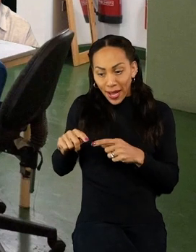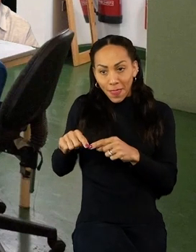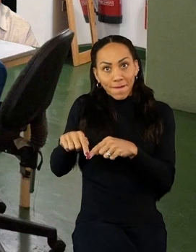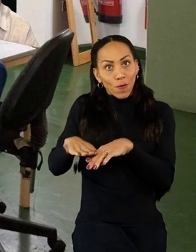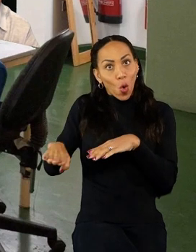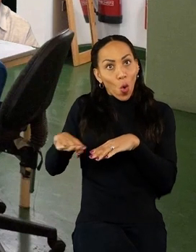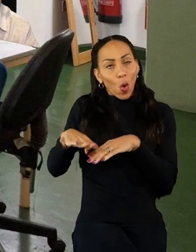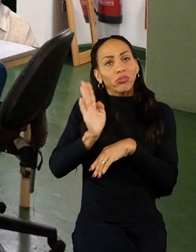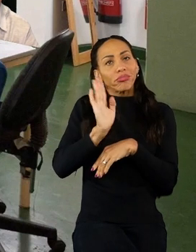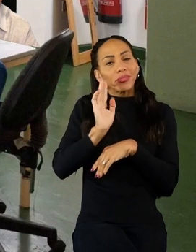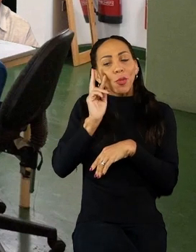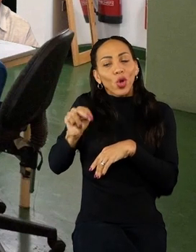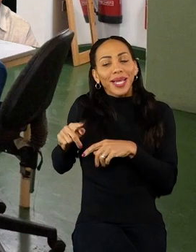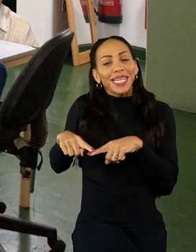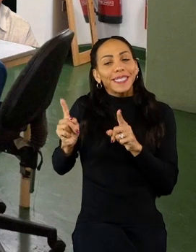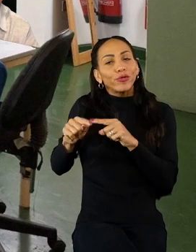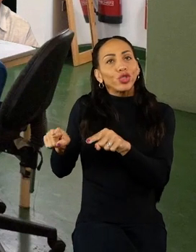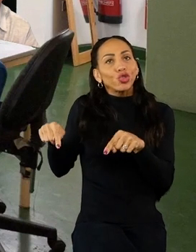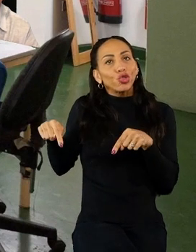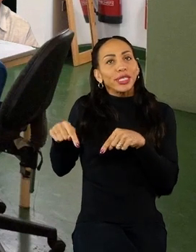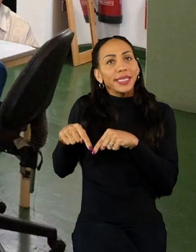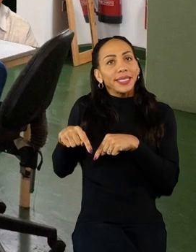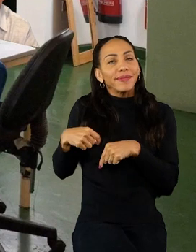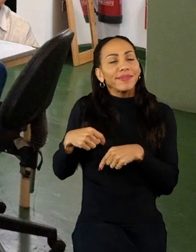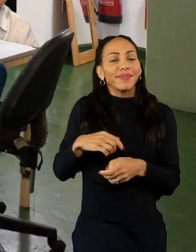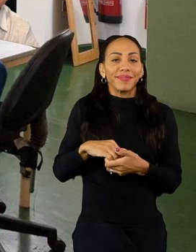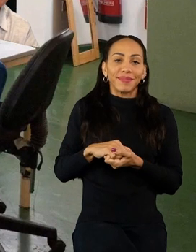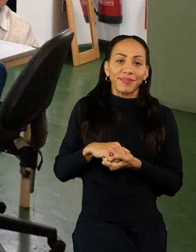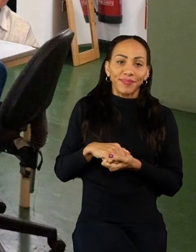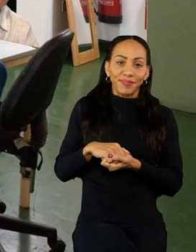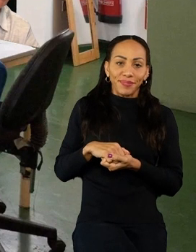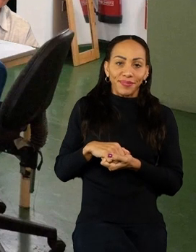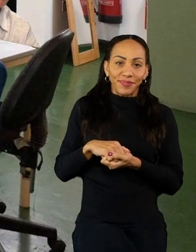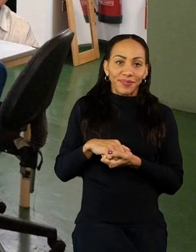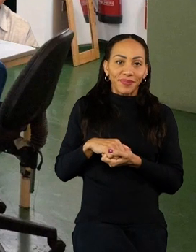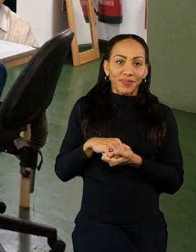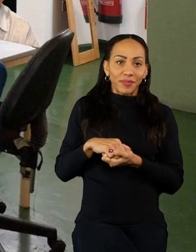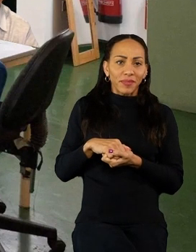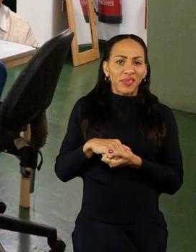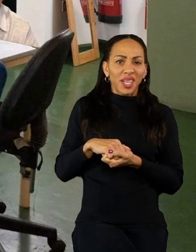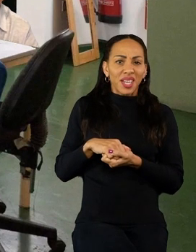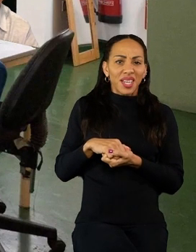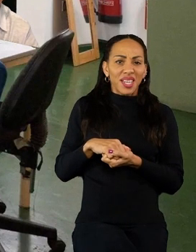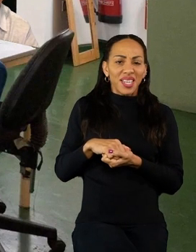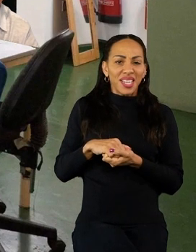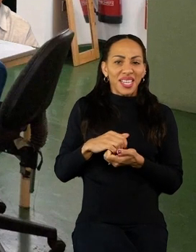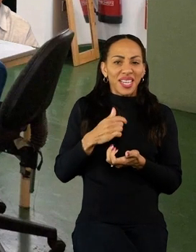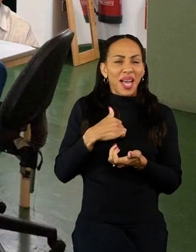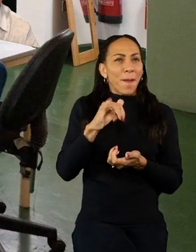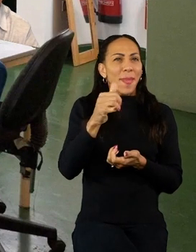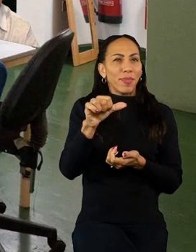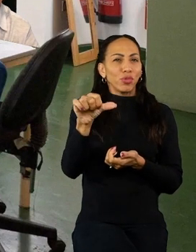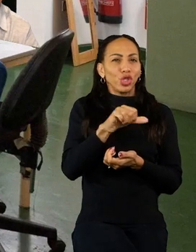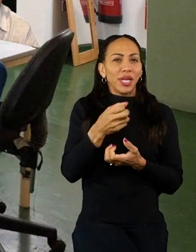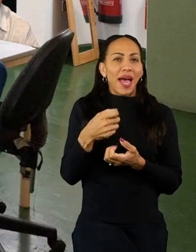I don't know if I was gonna. I was gonna go on actually, but I don't know whether we should take a short break. I think I've overly anticipated the